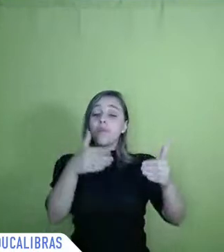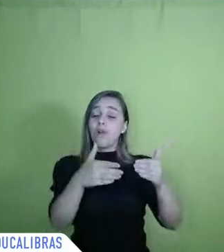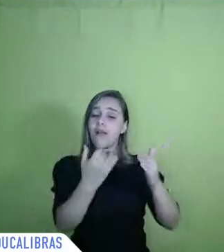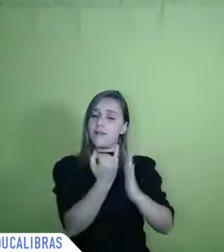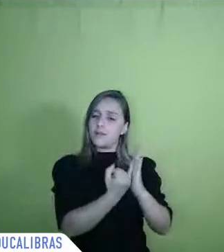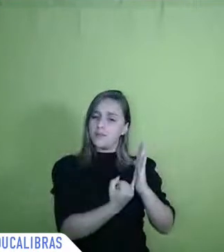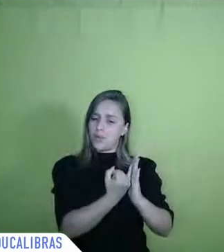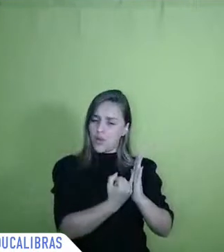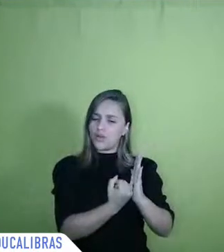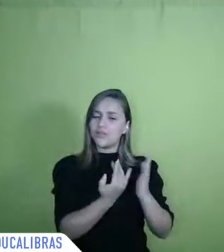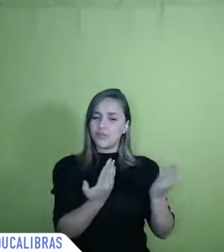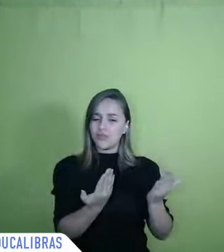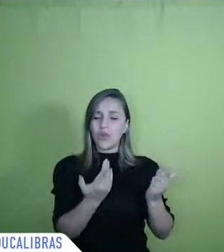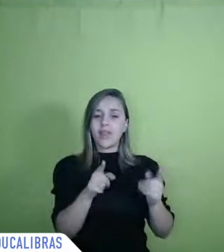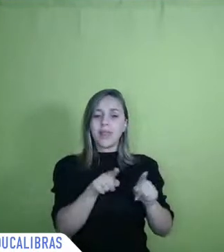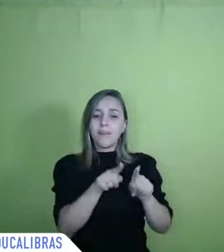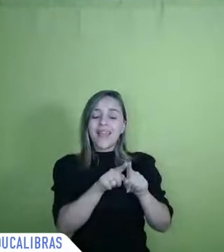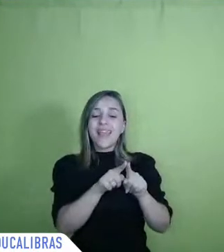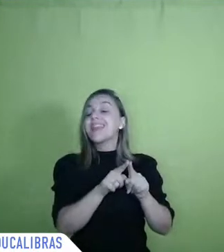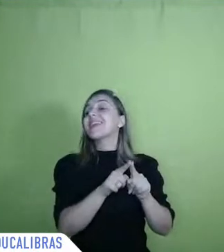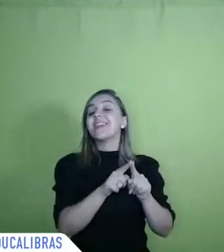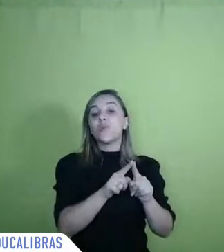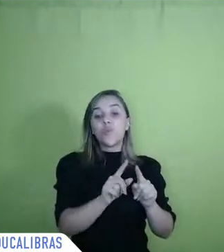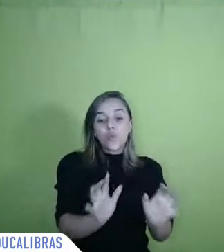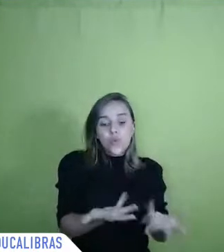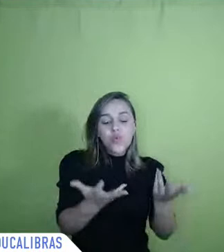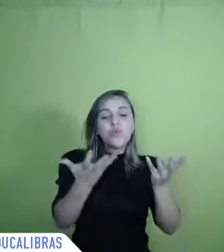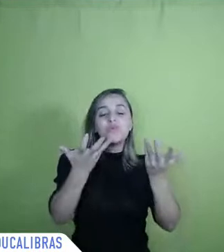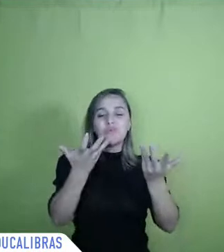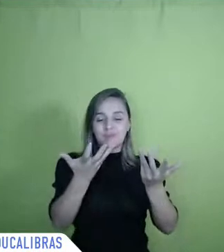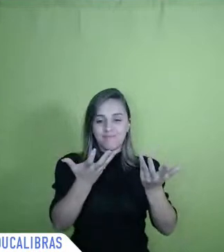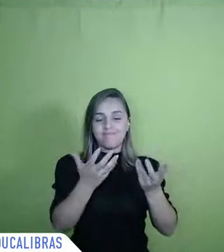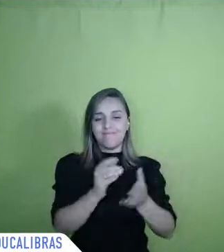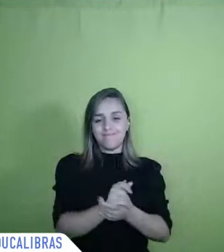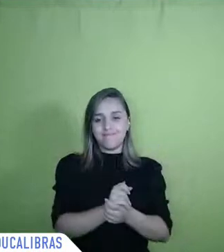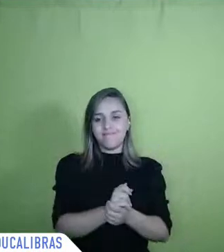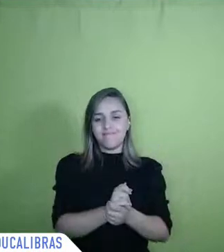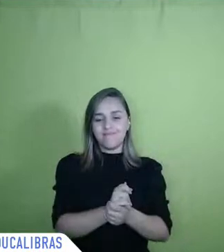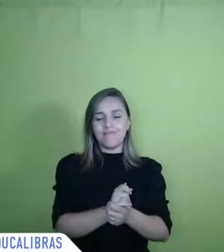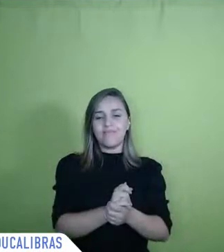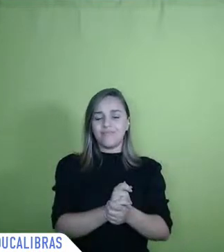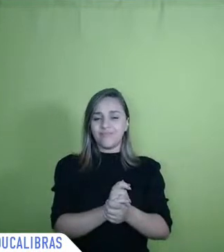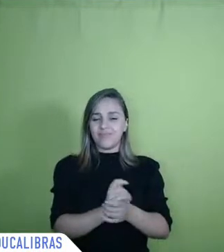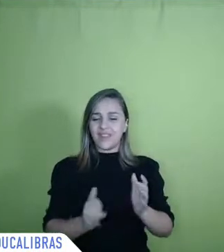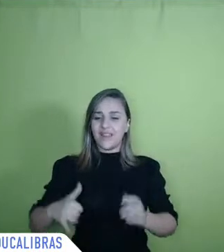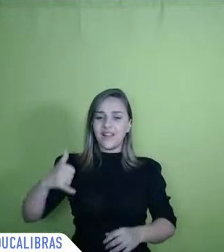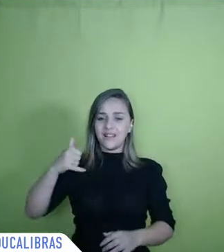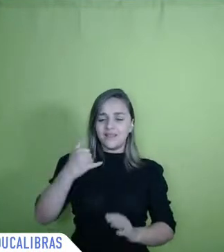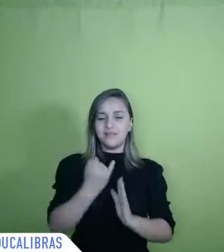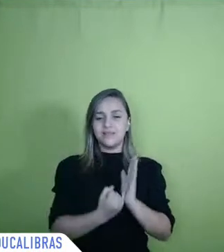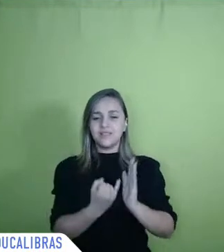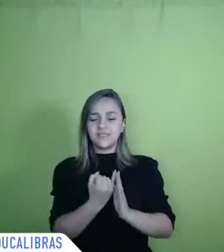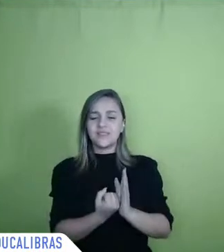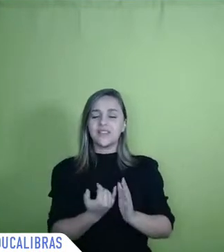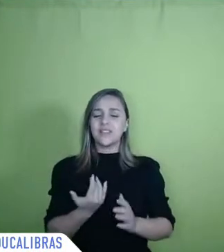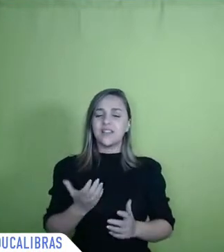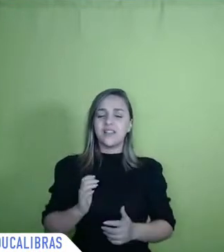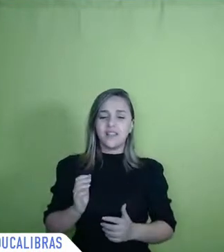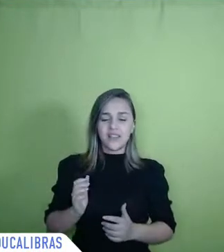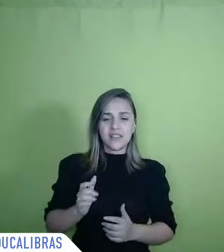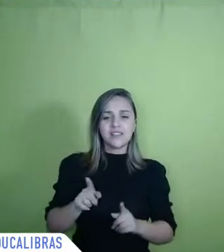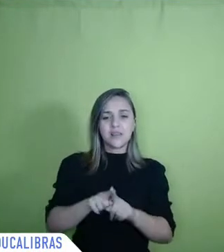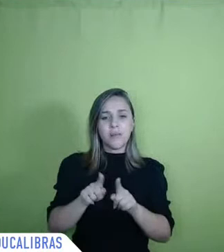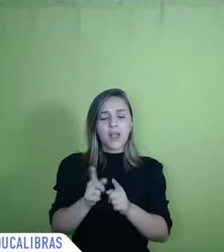system investments, in fixed capital, investments in human training, and a demand-led